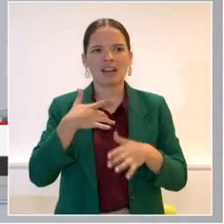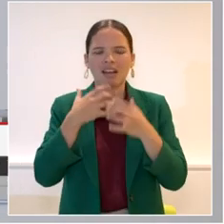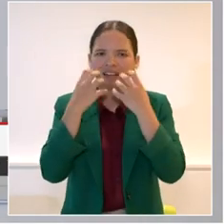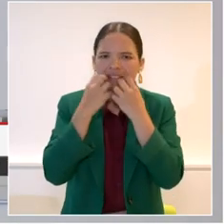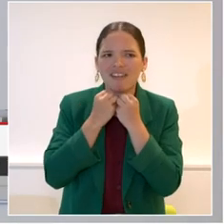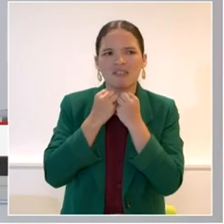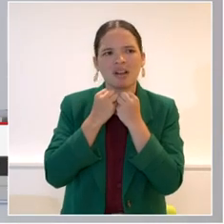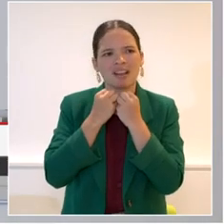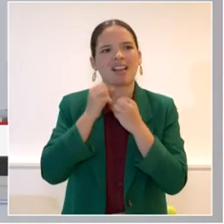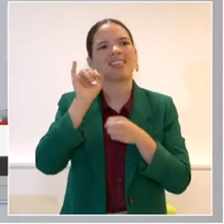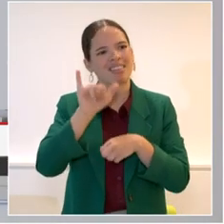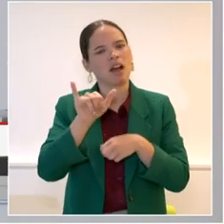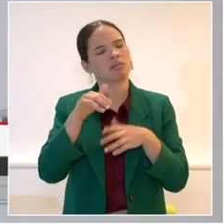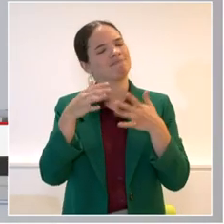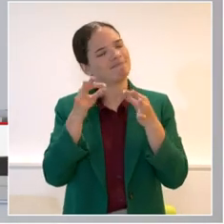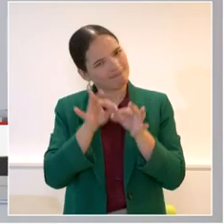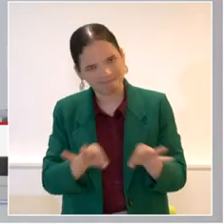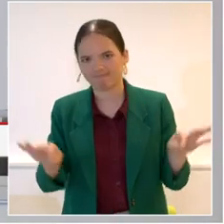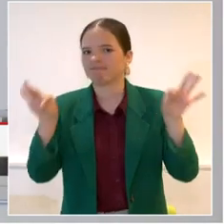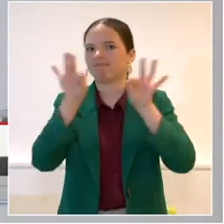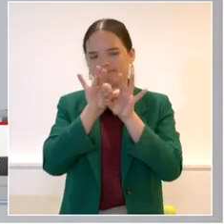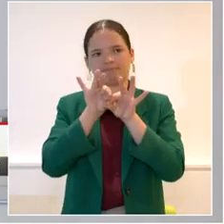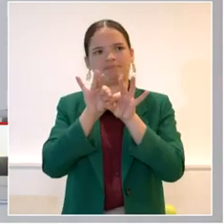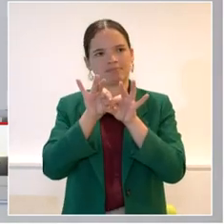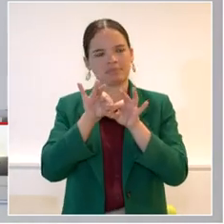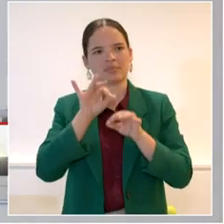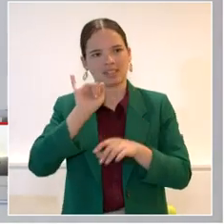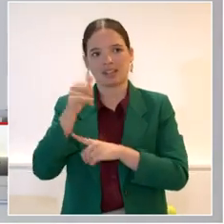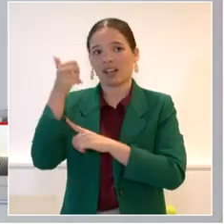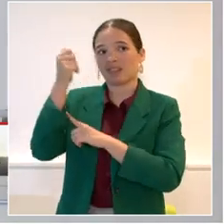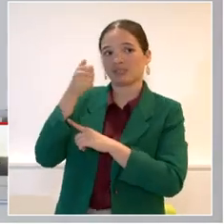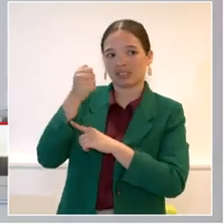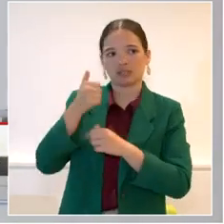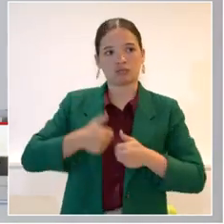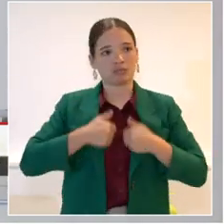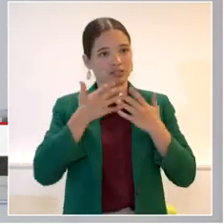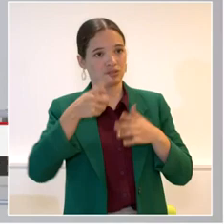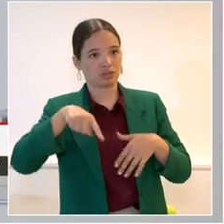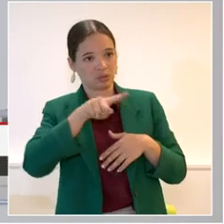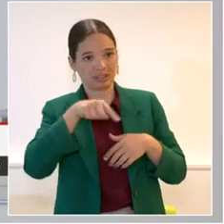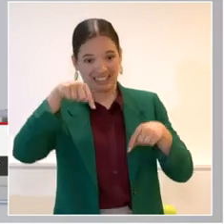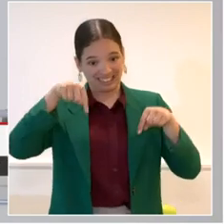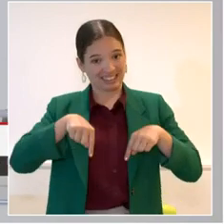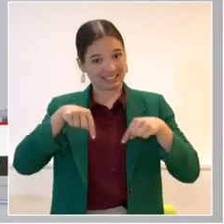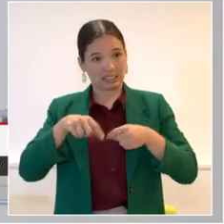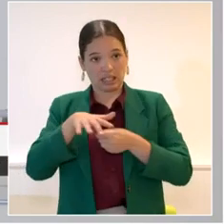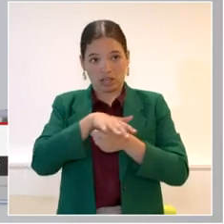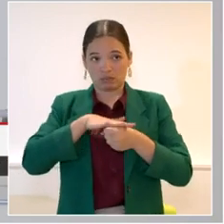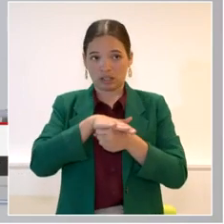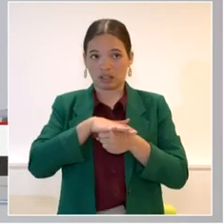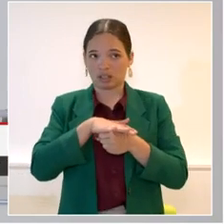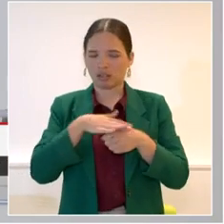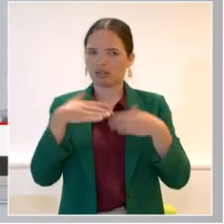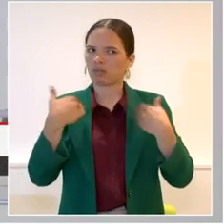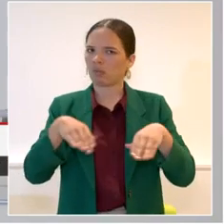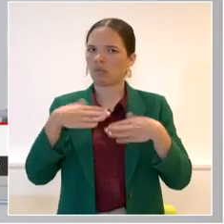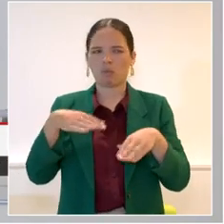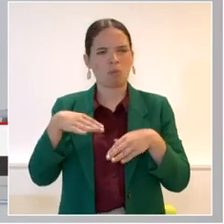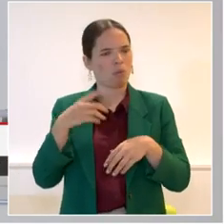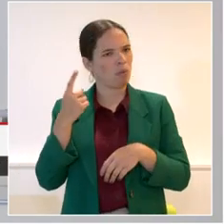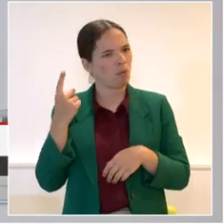every resident that needs access to benefits. This location in particular has always been a hub for